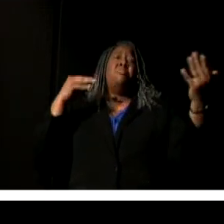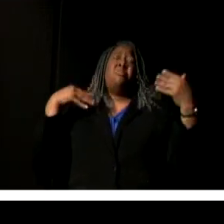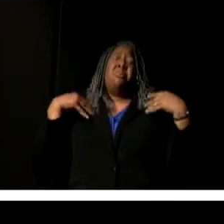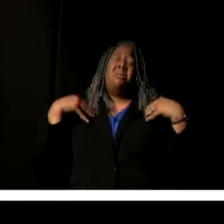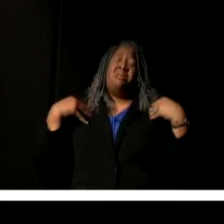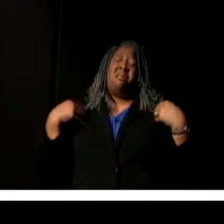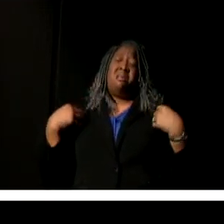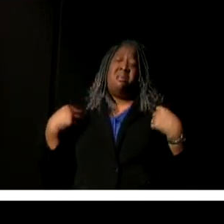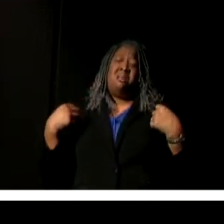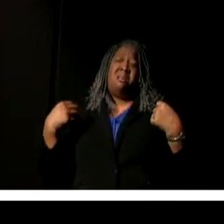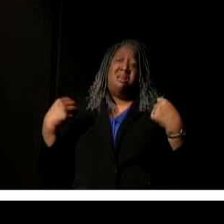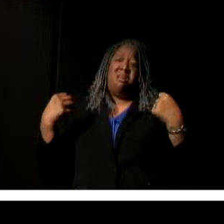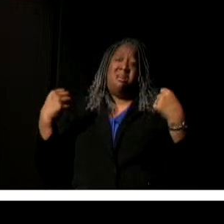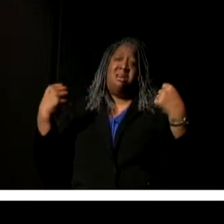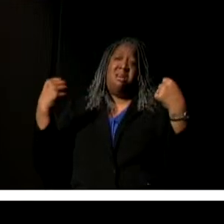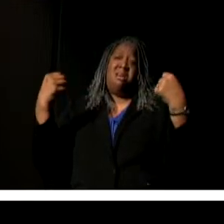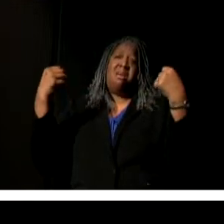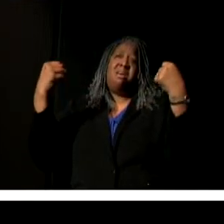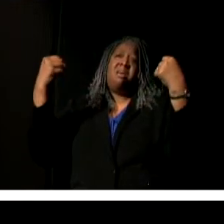brave.